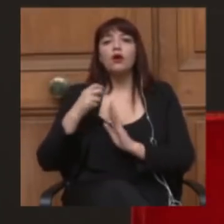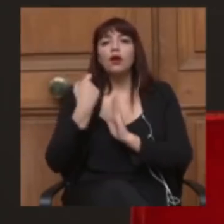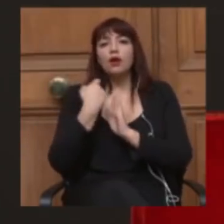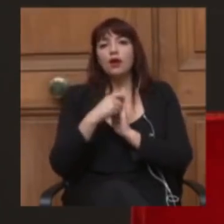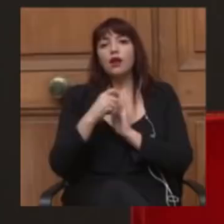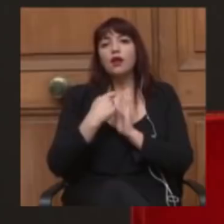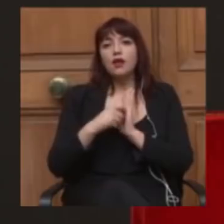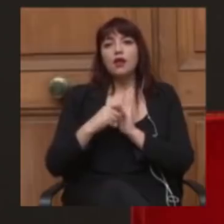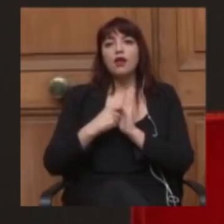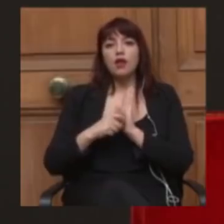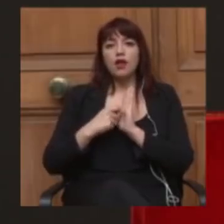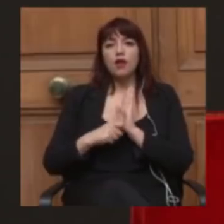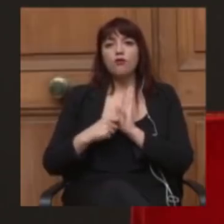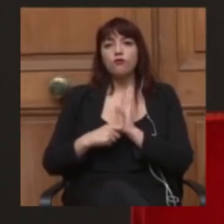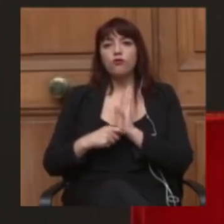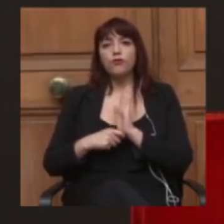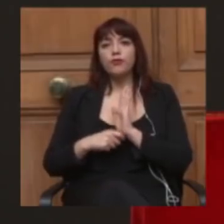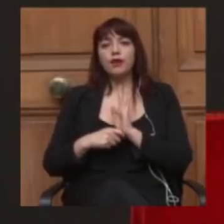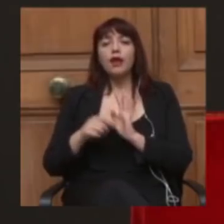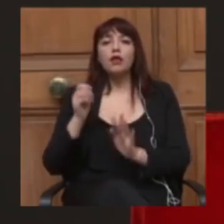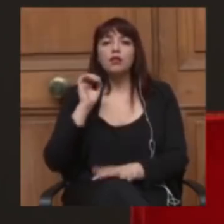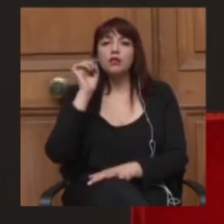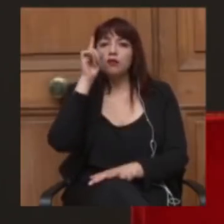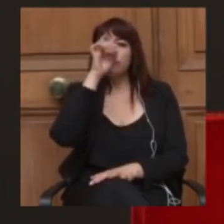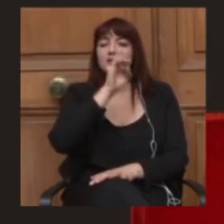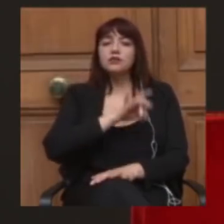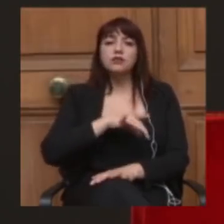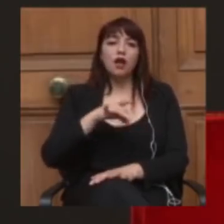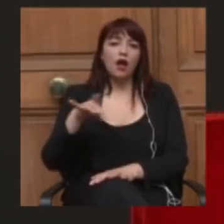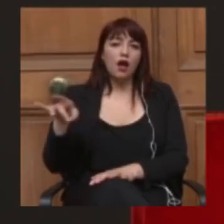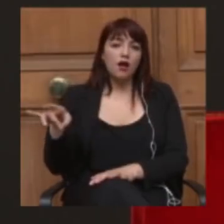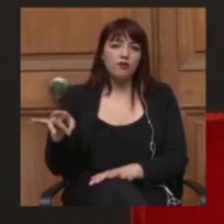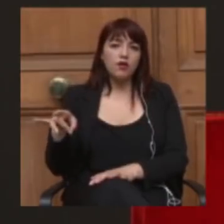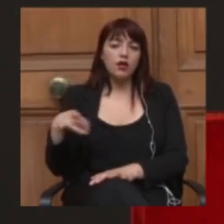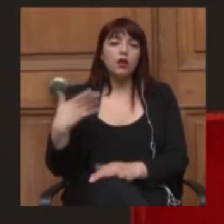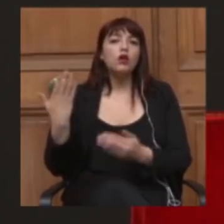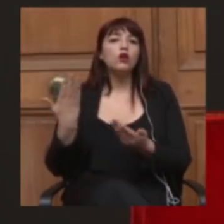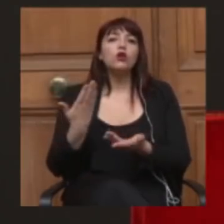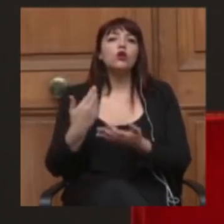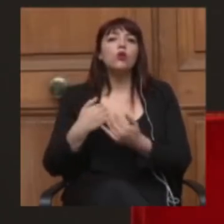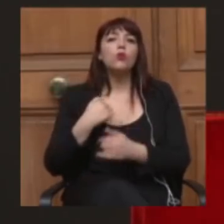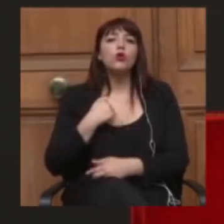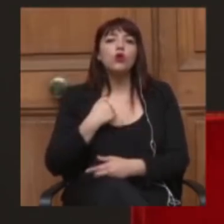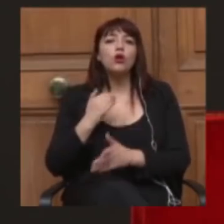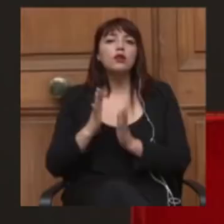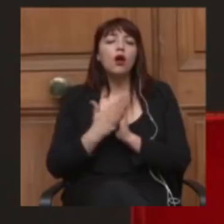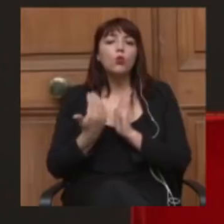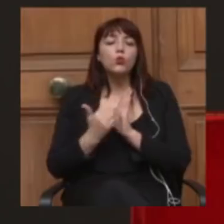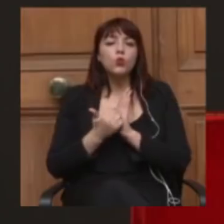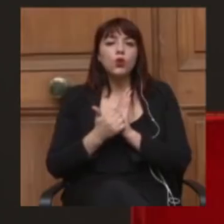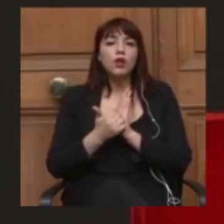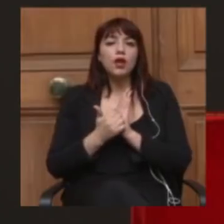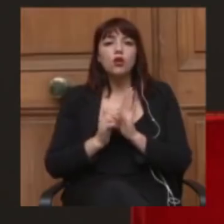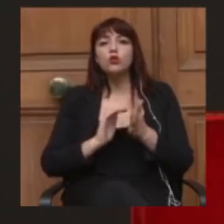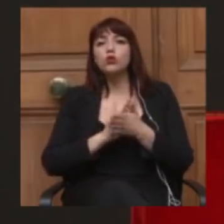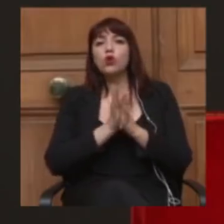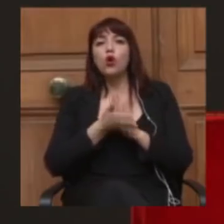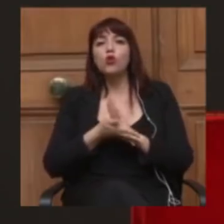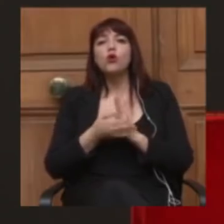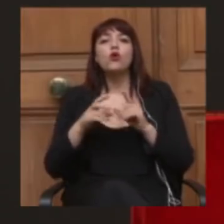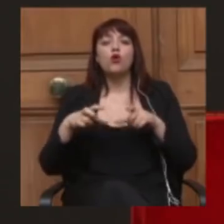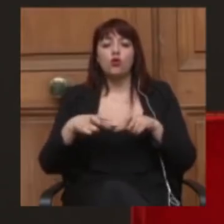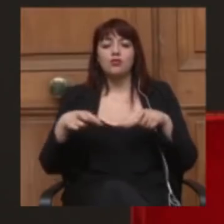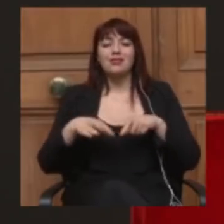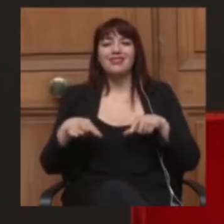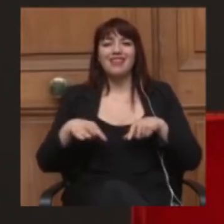how to define this I, this authorship, apart from all the texts, the encounters,